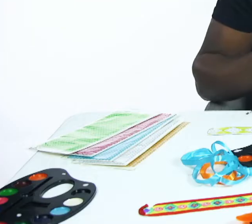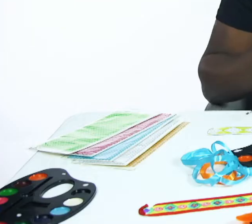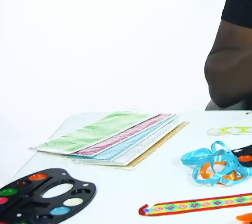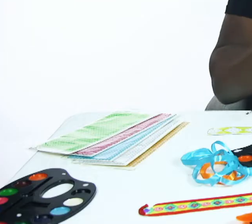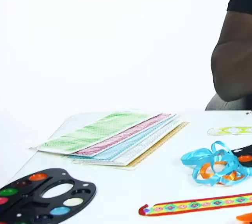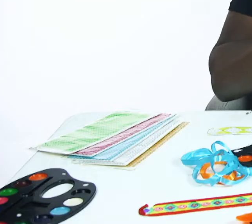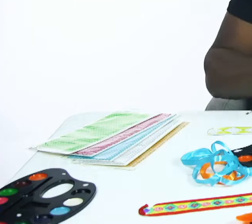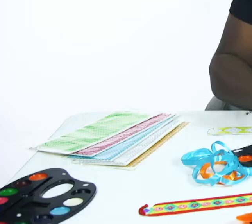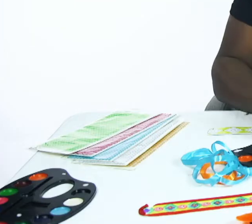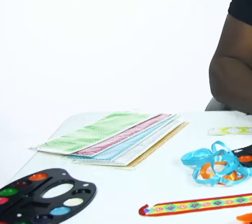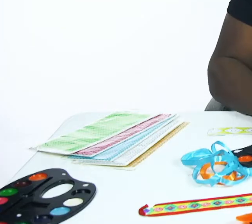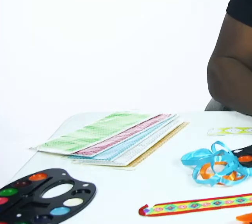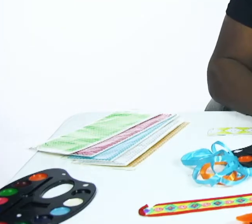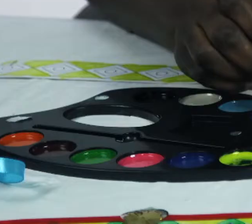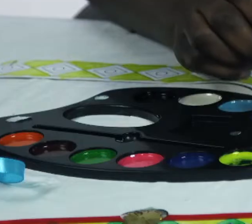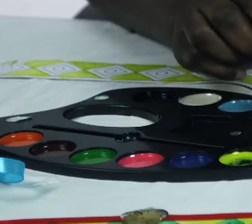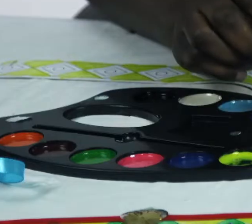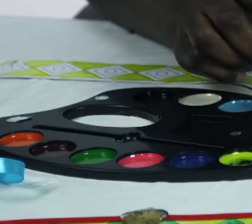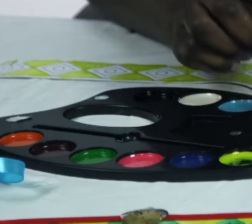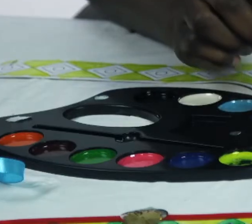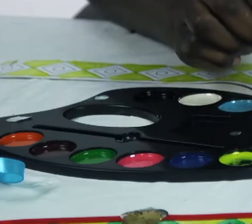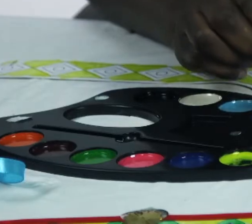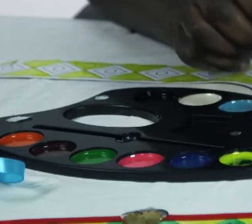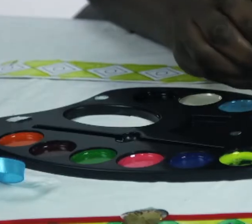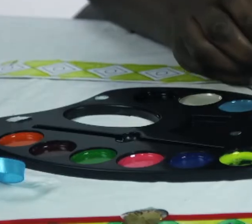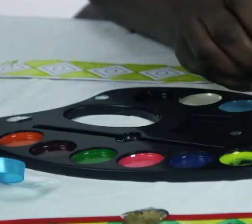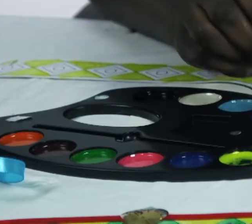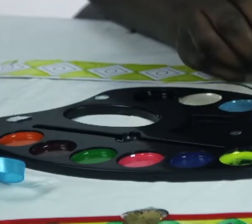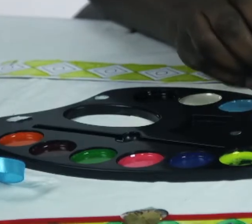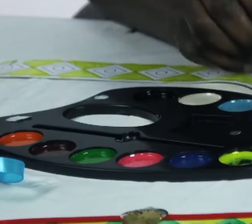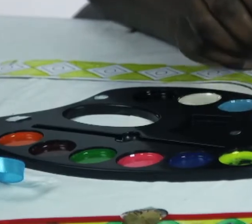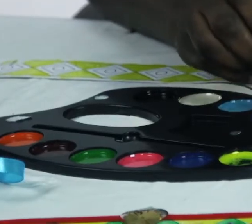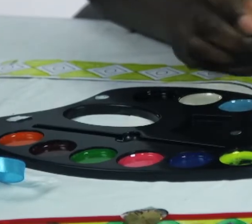And I get my fine paintbrush.